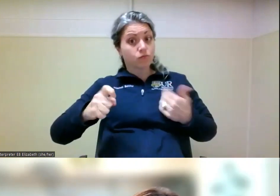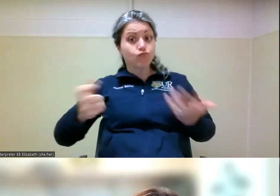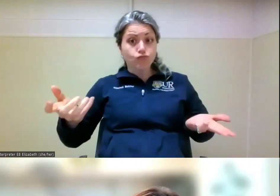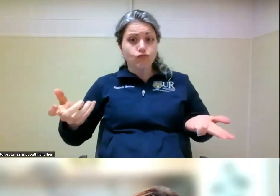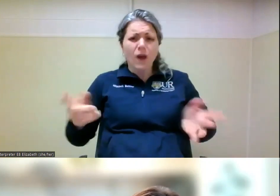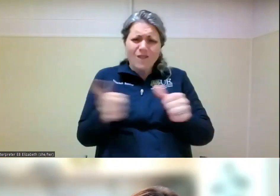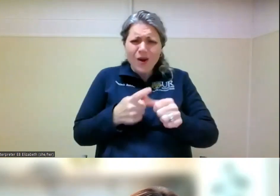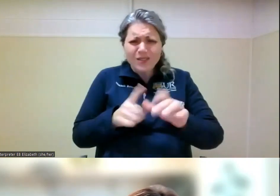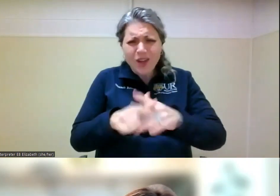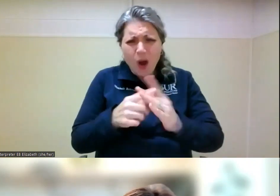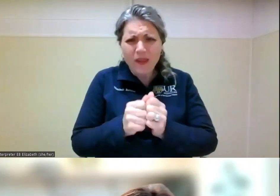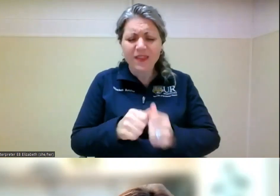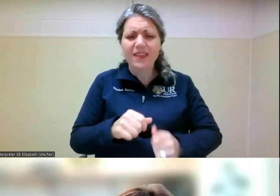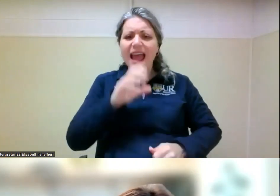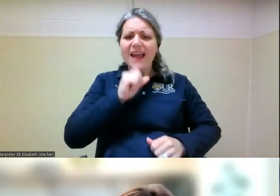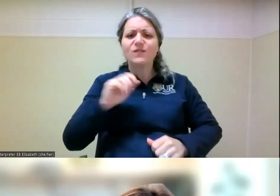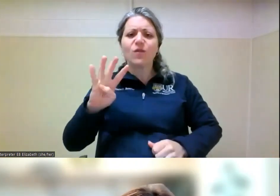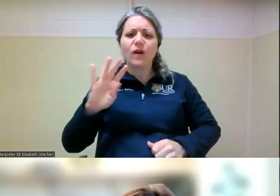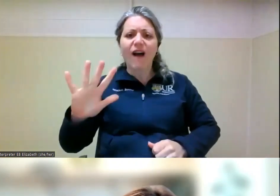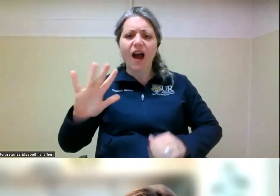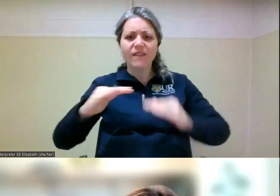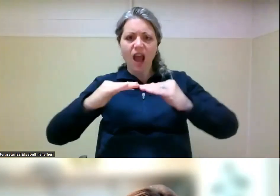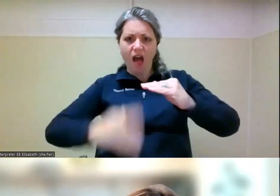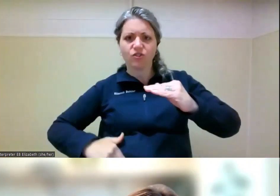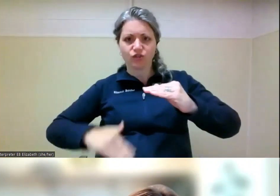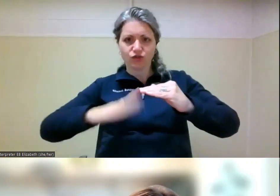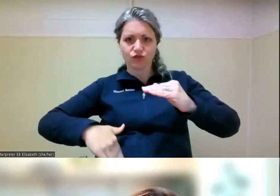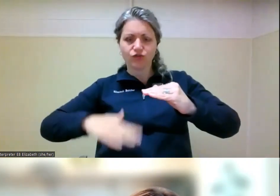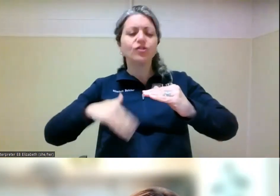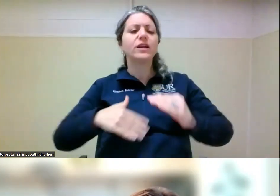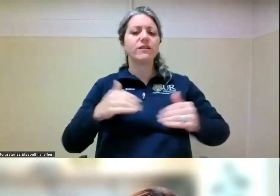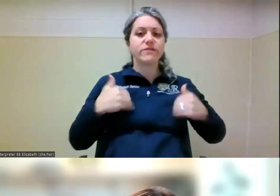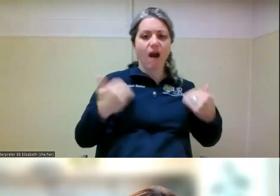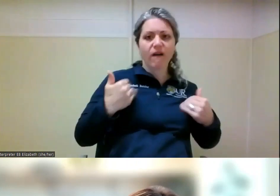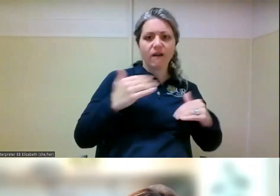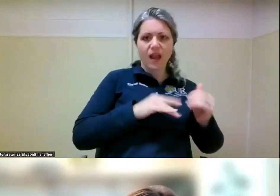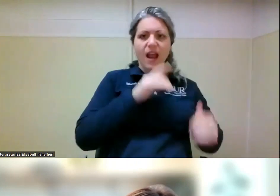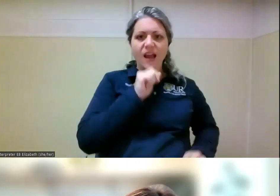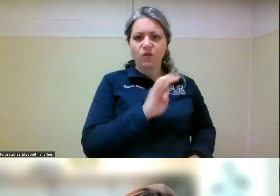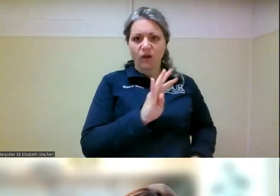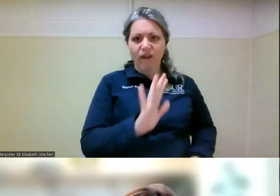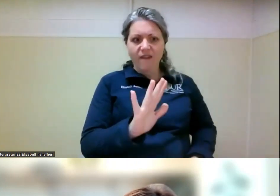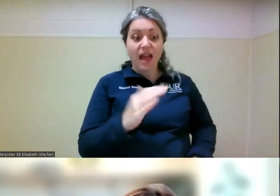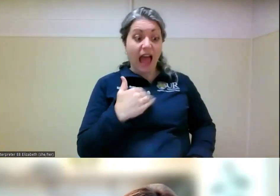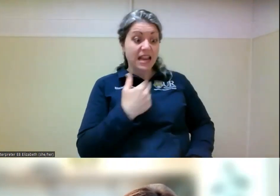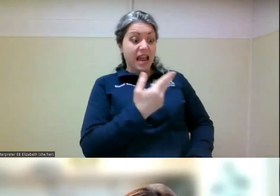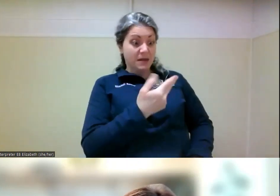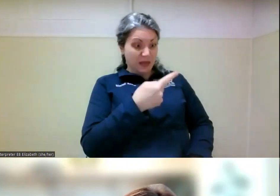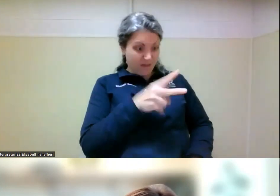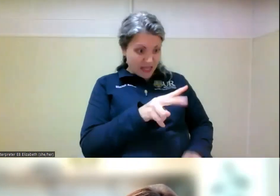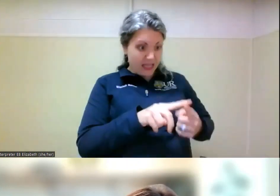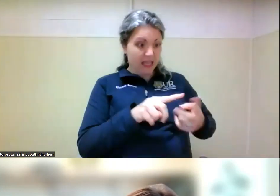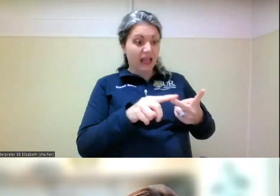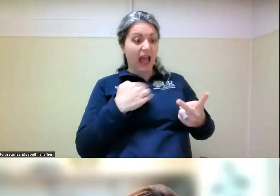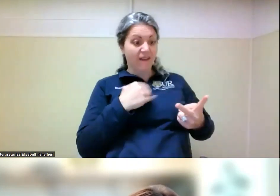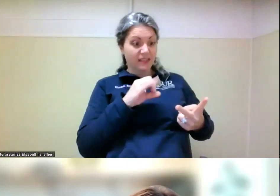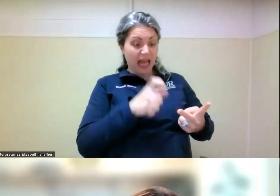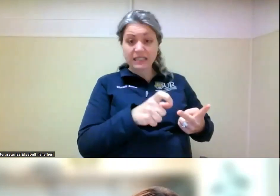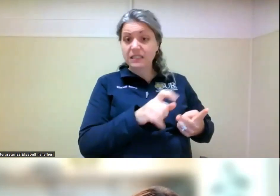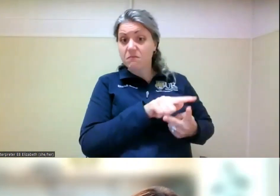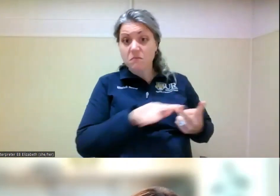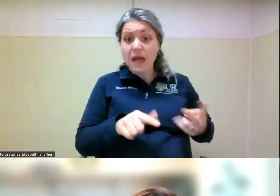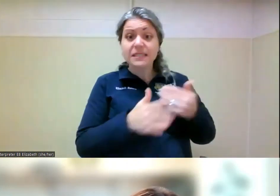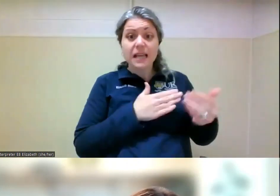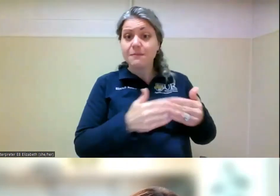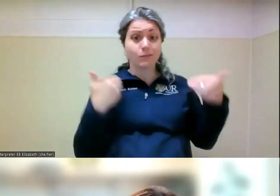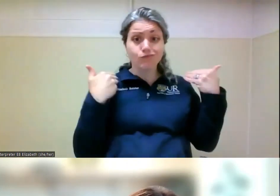first start with 45 and under. If you're sexually active or you've had HPV infections in the past, that doesn't matter. You should still